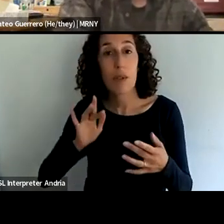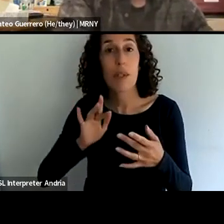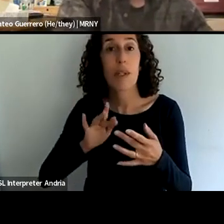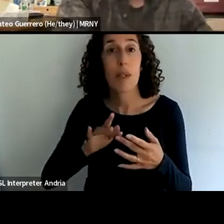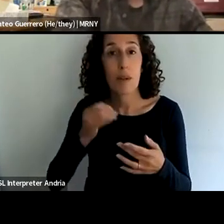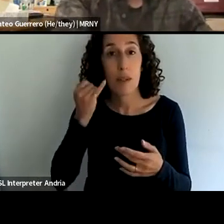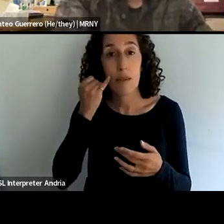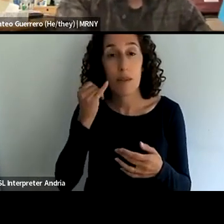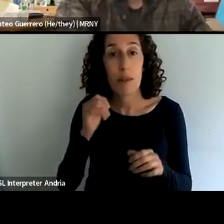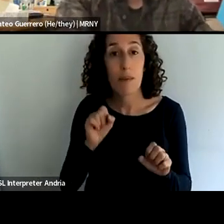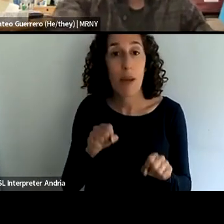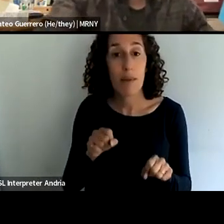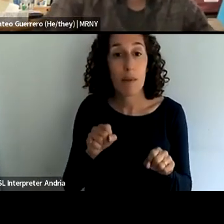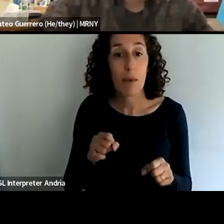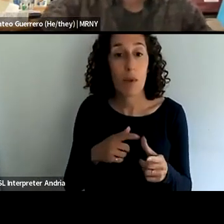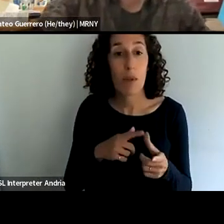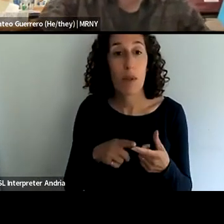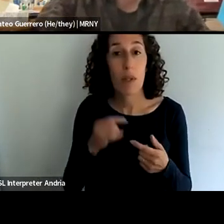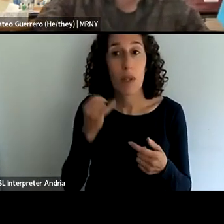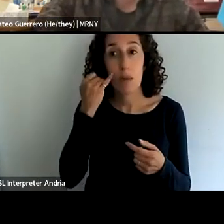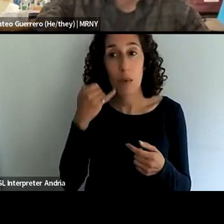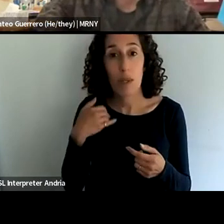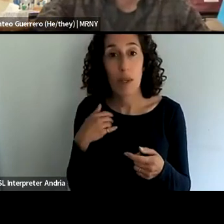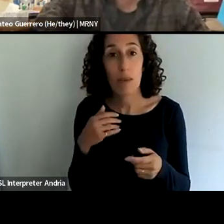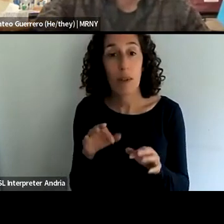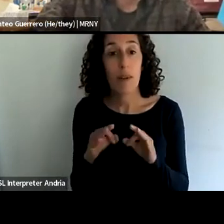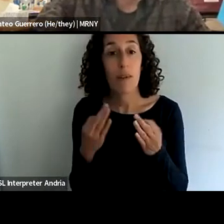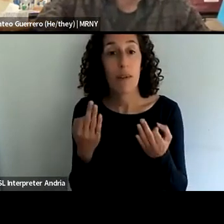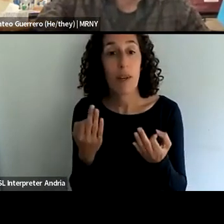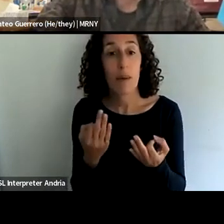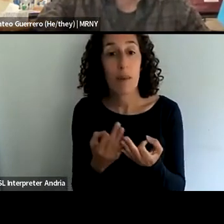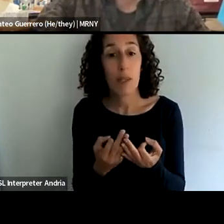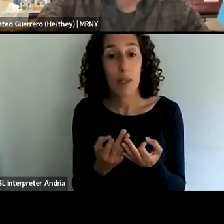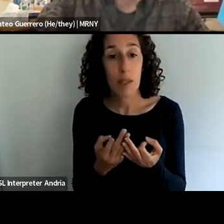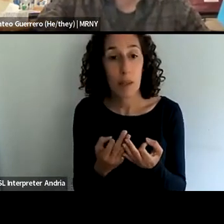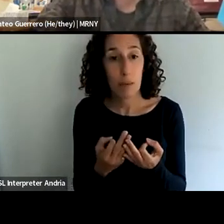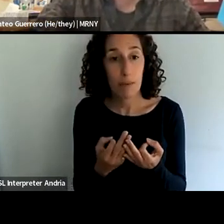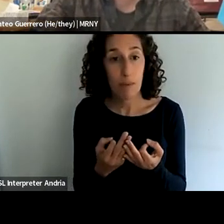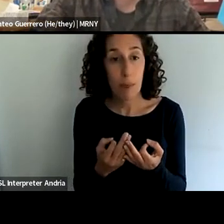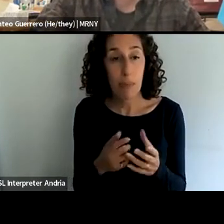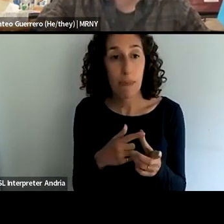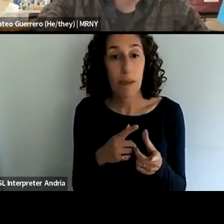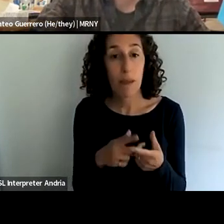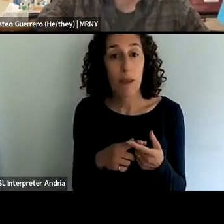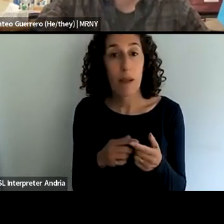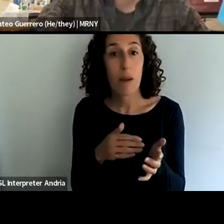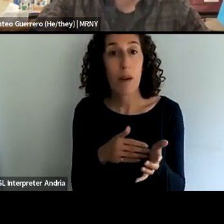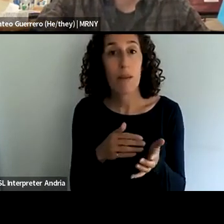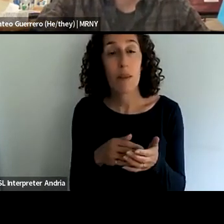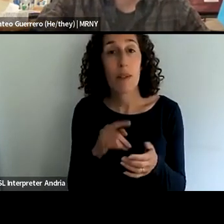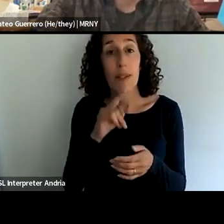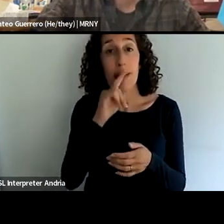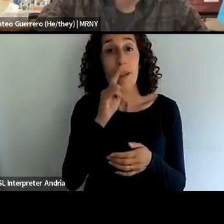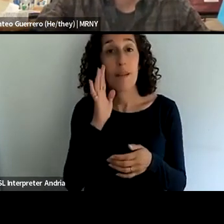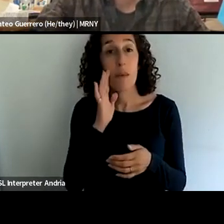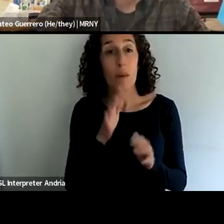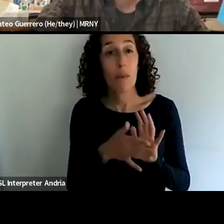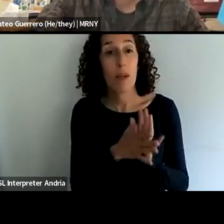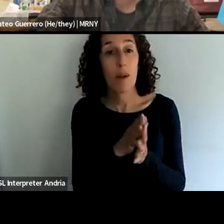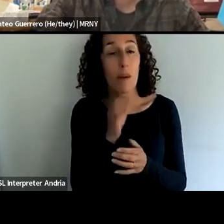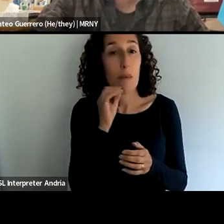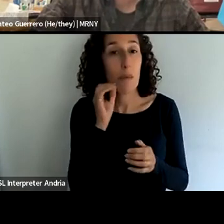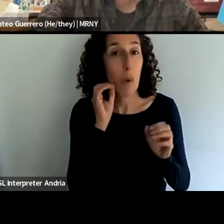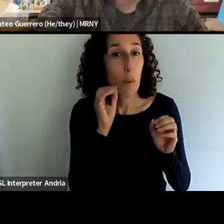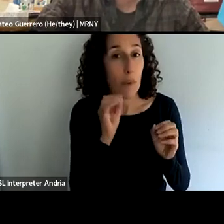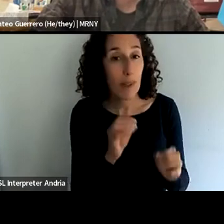if it's all possible. If it's a family, if it's not a family, a lot of times the kids wind up homeless at some point, but we're